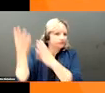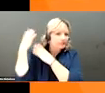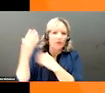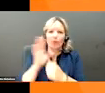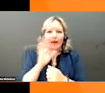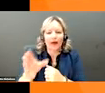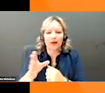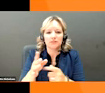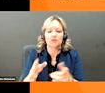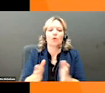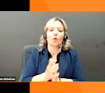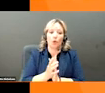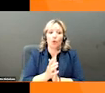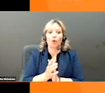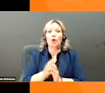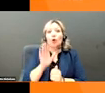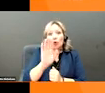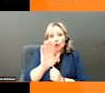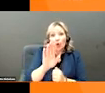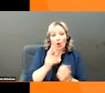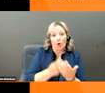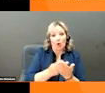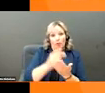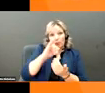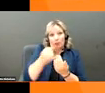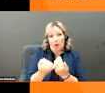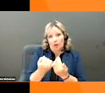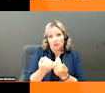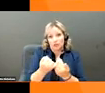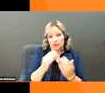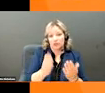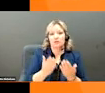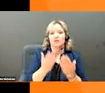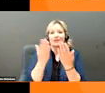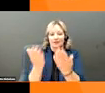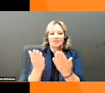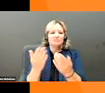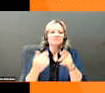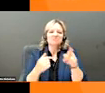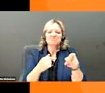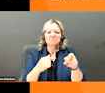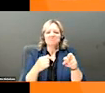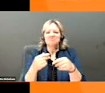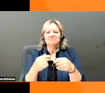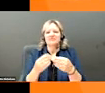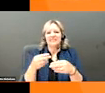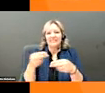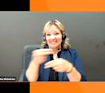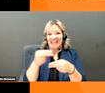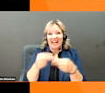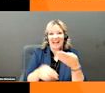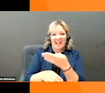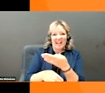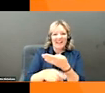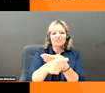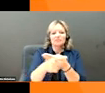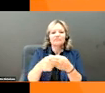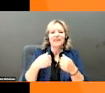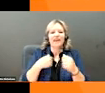So the project or business case, again, we use this as sort of a template at the beginning.